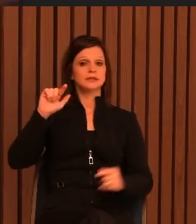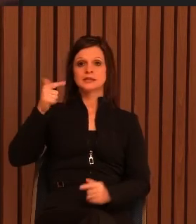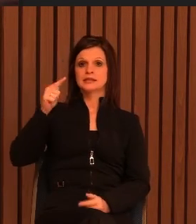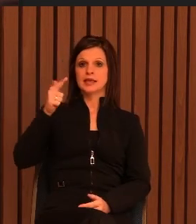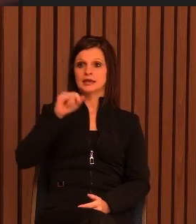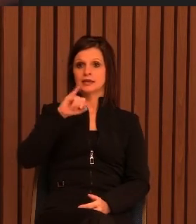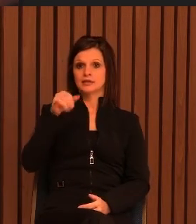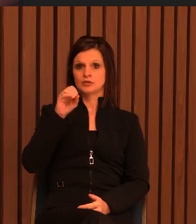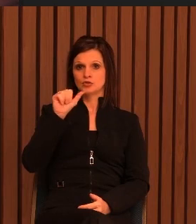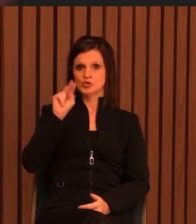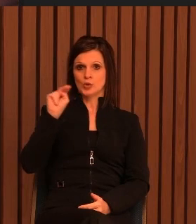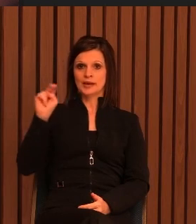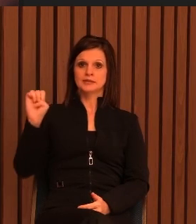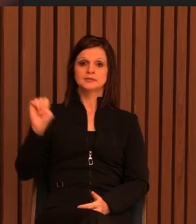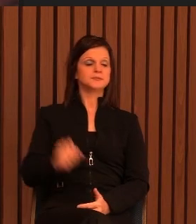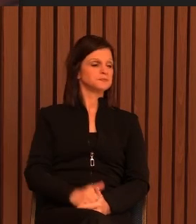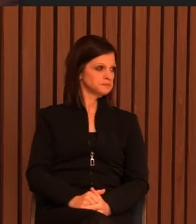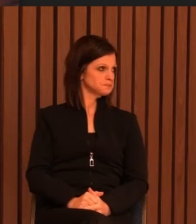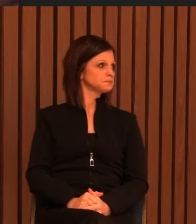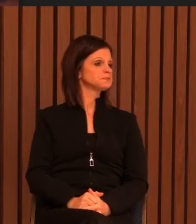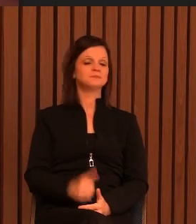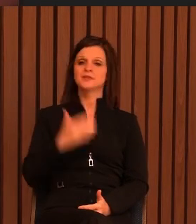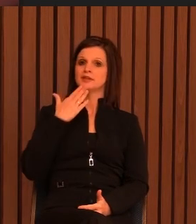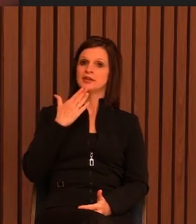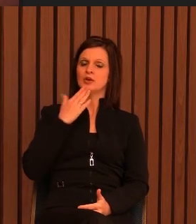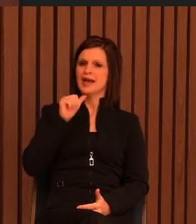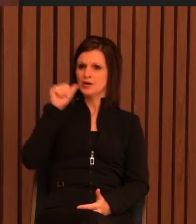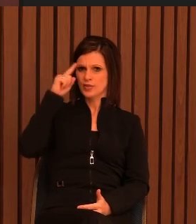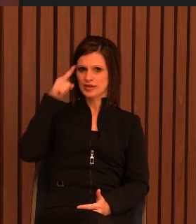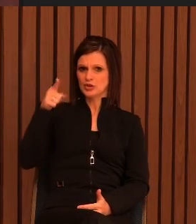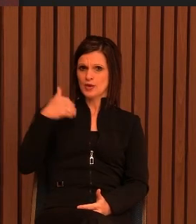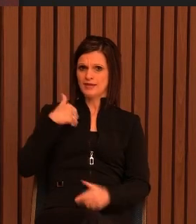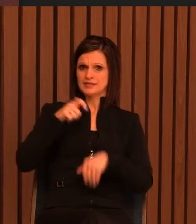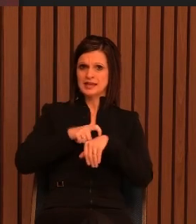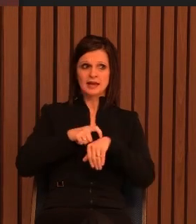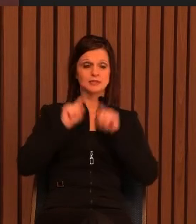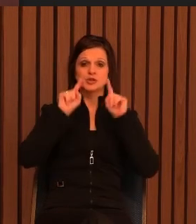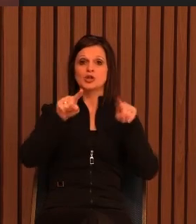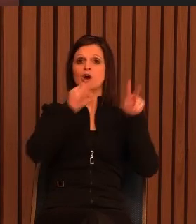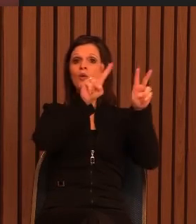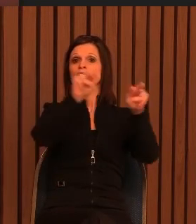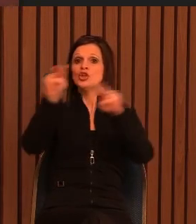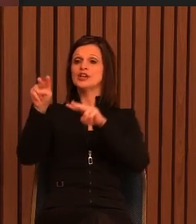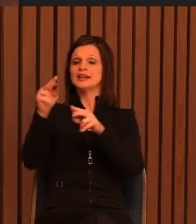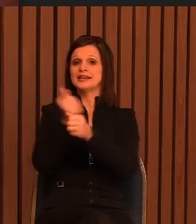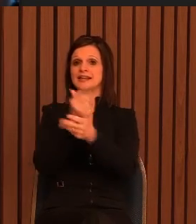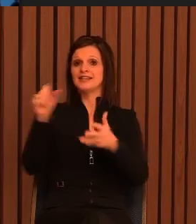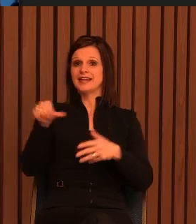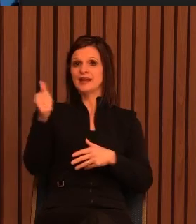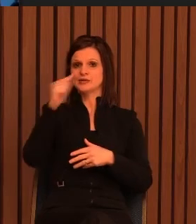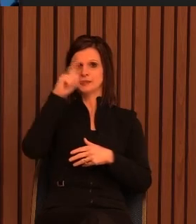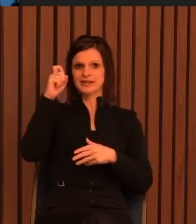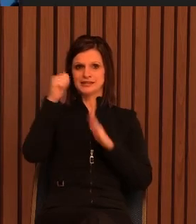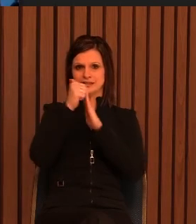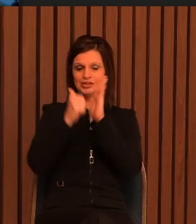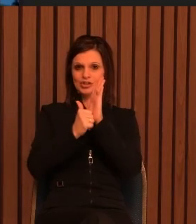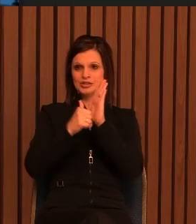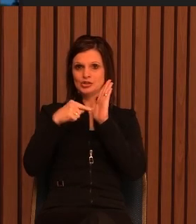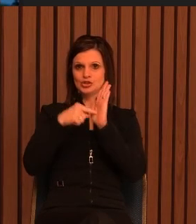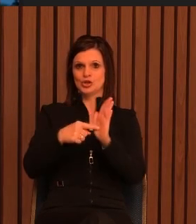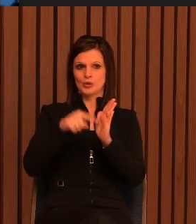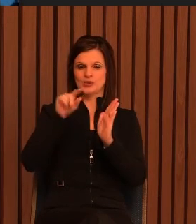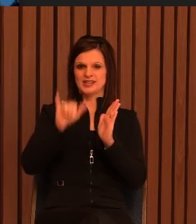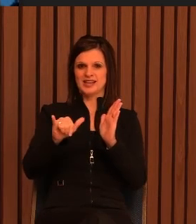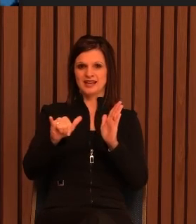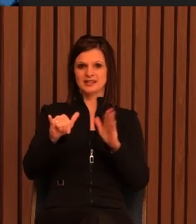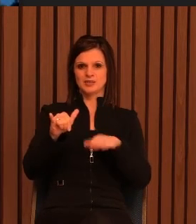right, Jillian, thank you. So I don't think you have time to go look at anything else because I think the agenda shows like we're over a